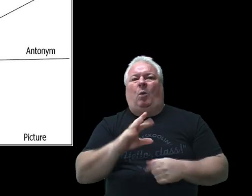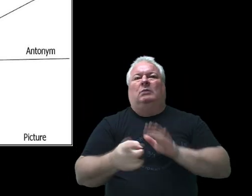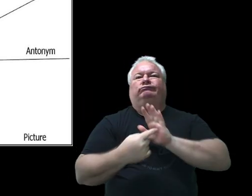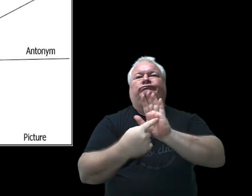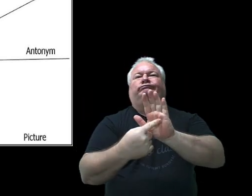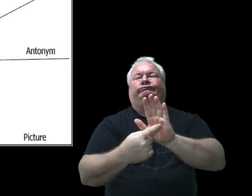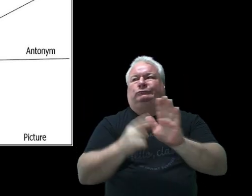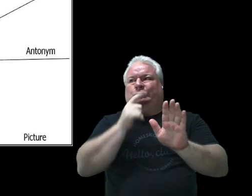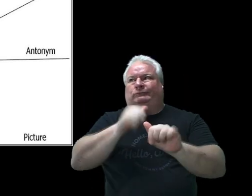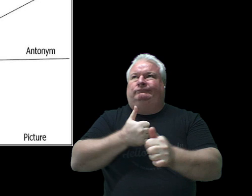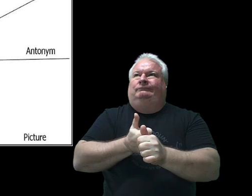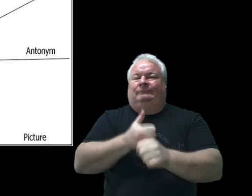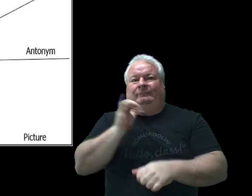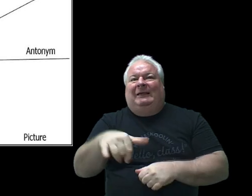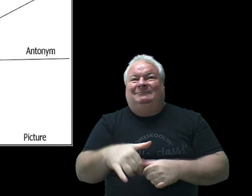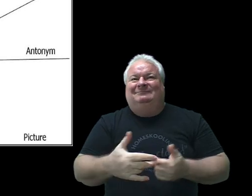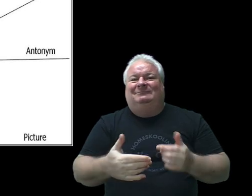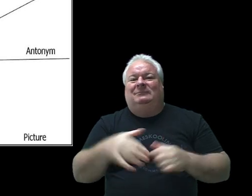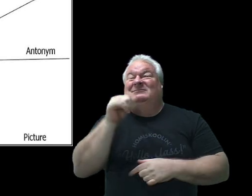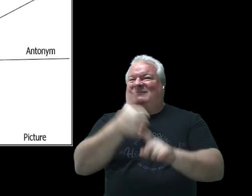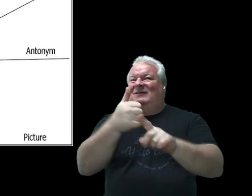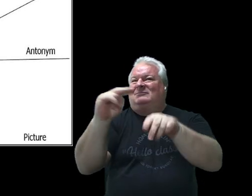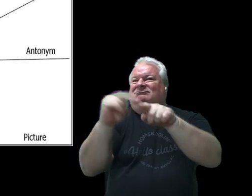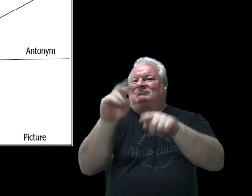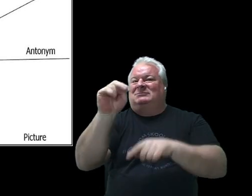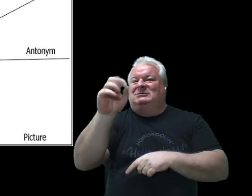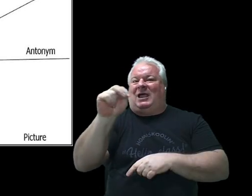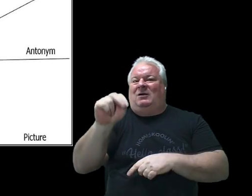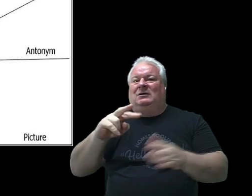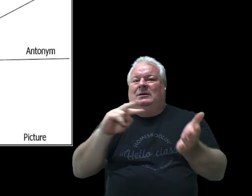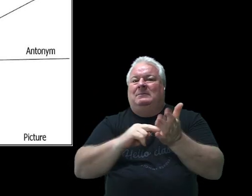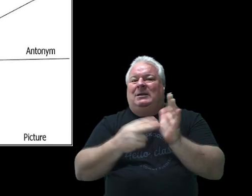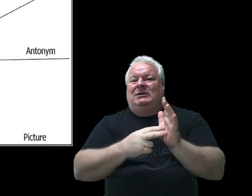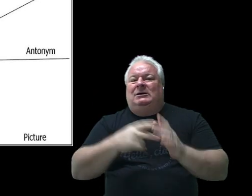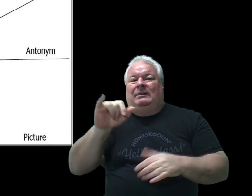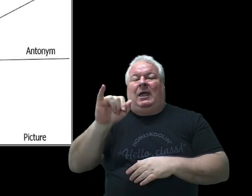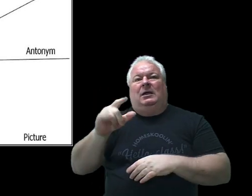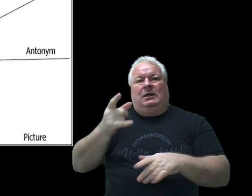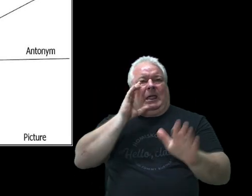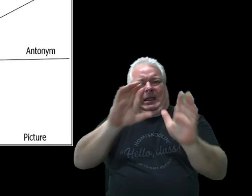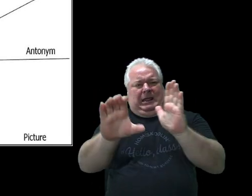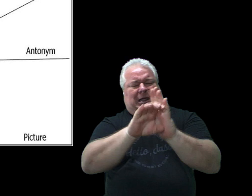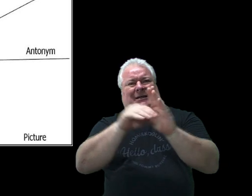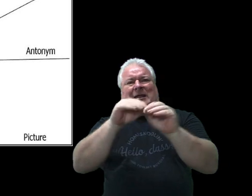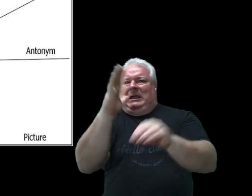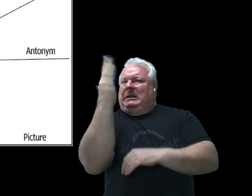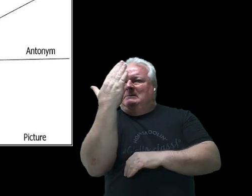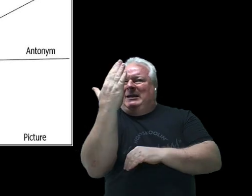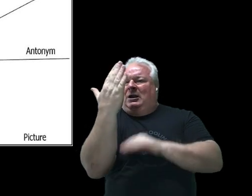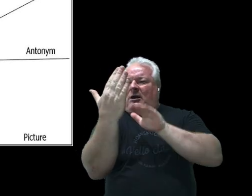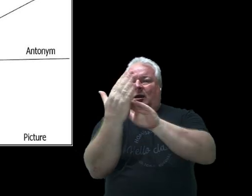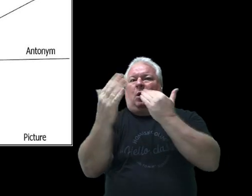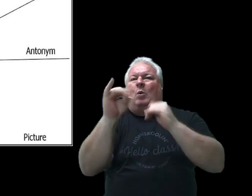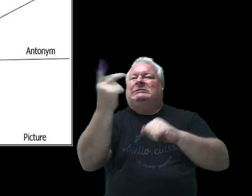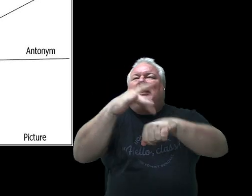day. Reflection is a noun, and it means an image seen in a